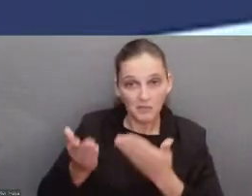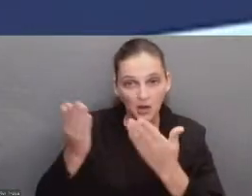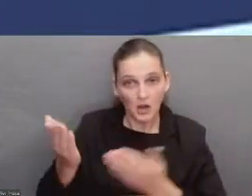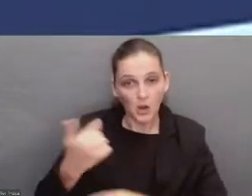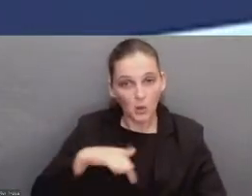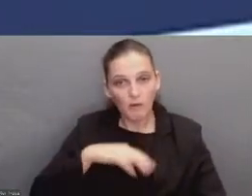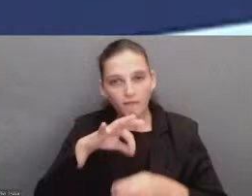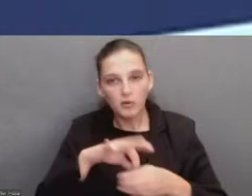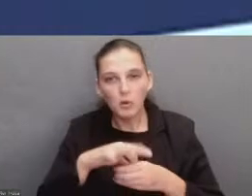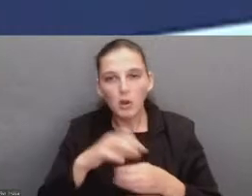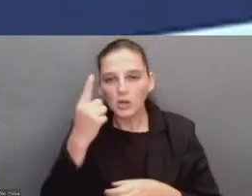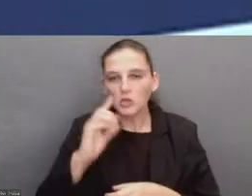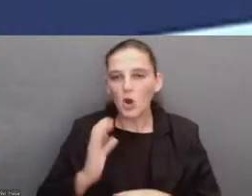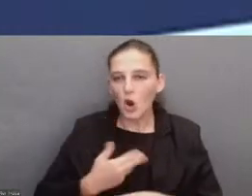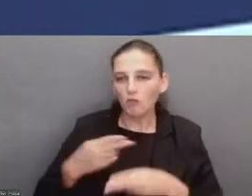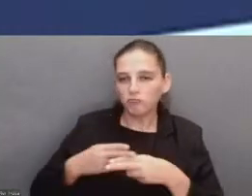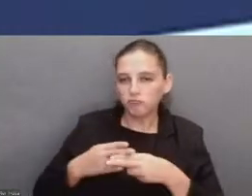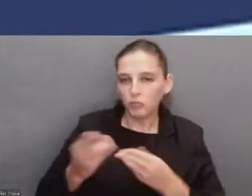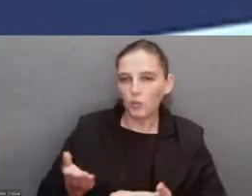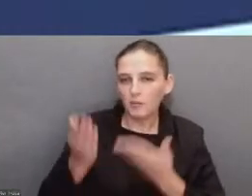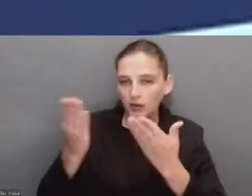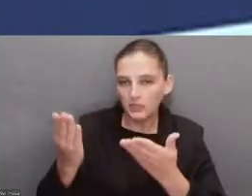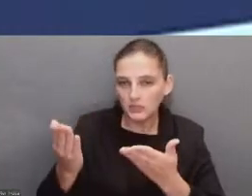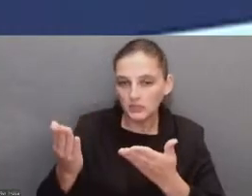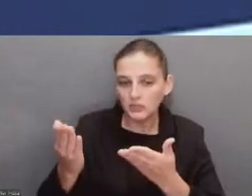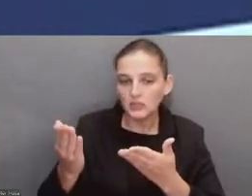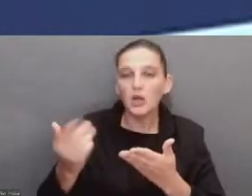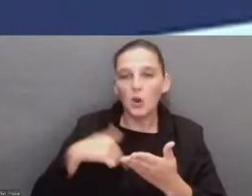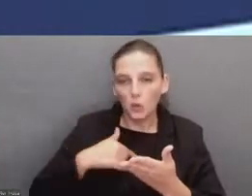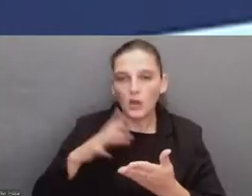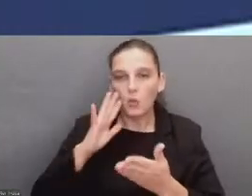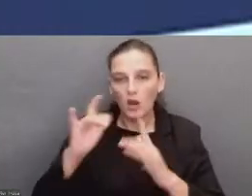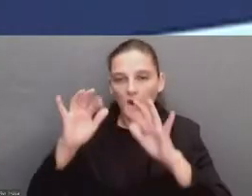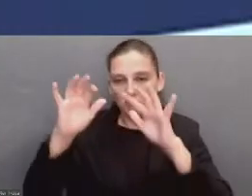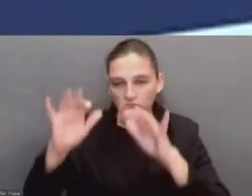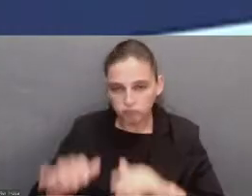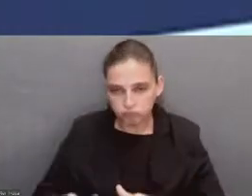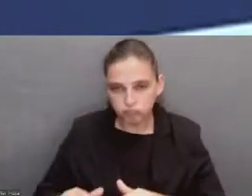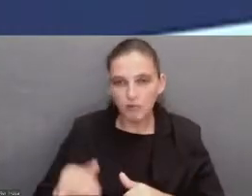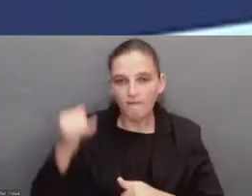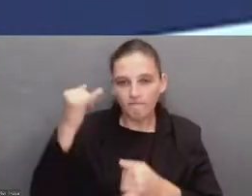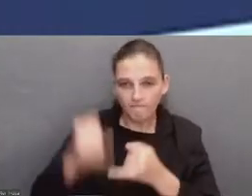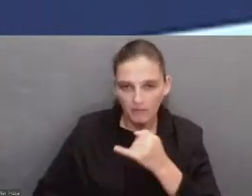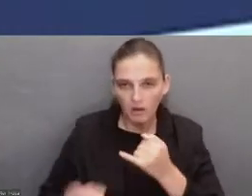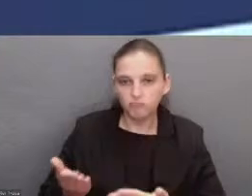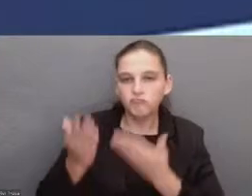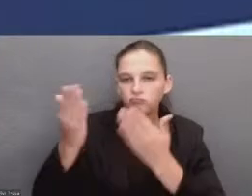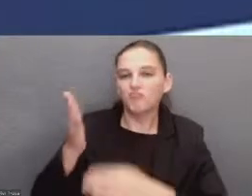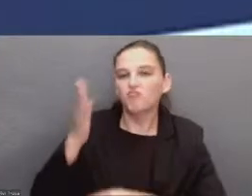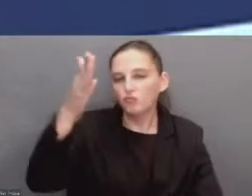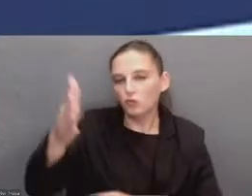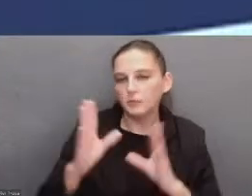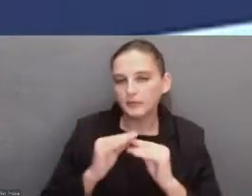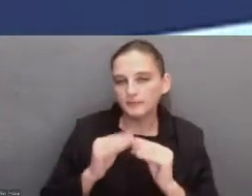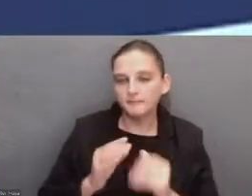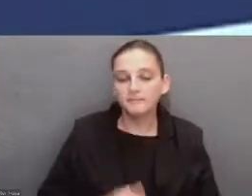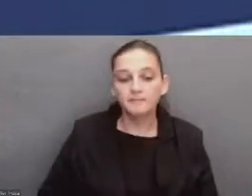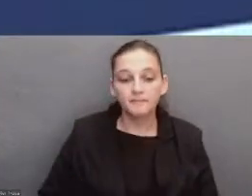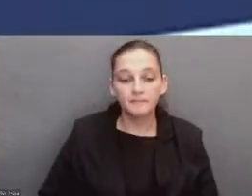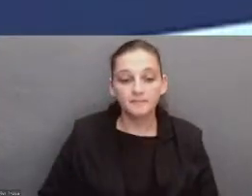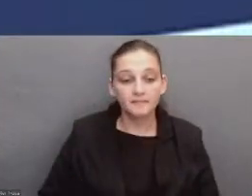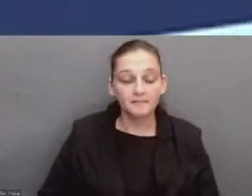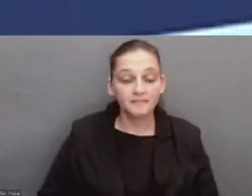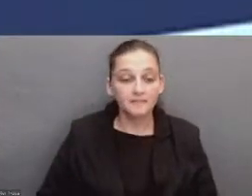interim recommendations. They will be finalized and presented in a future meeting. We have come